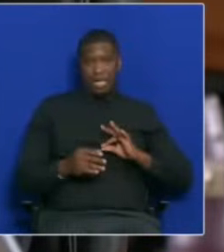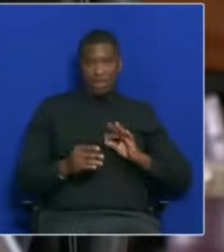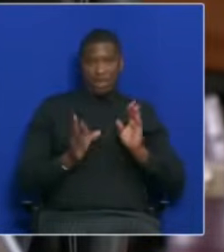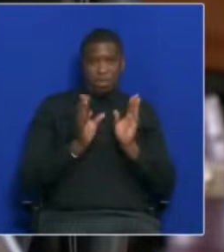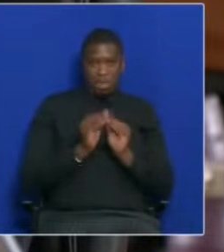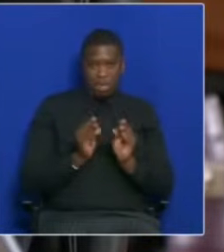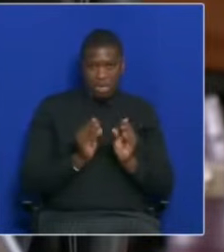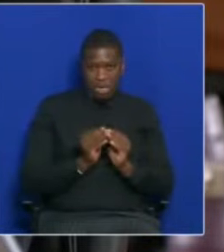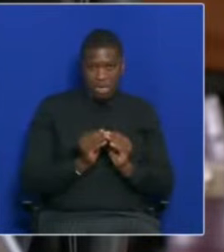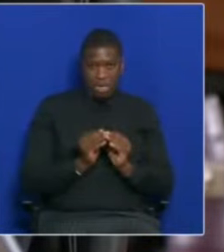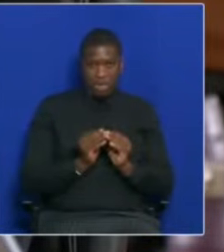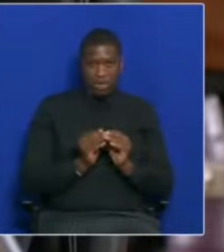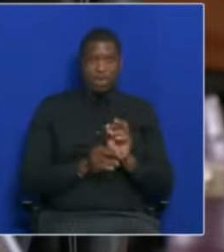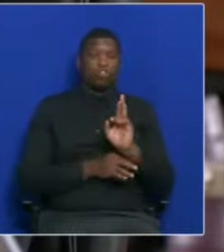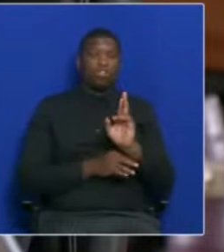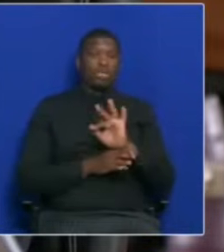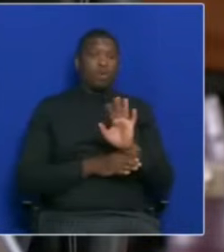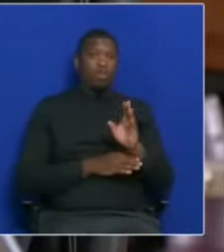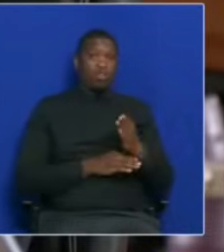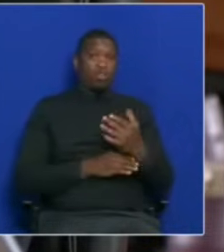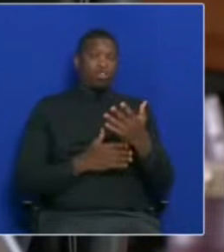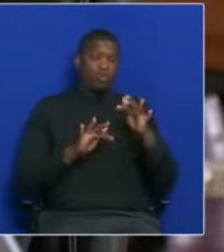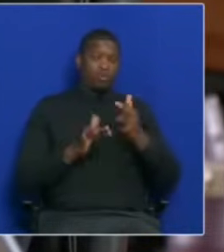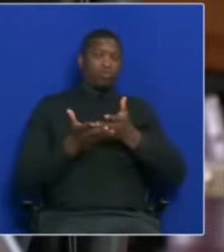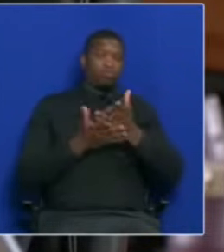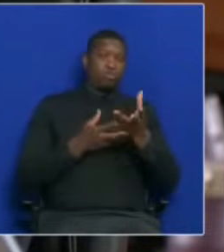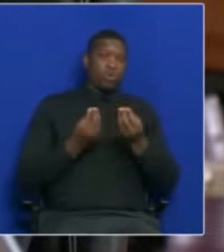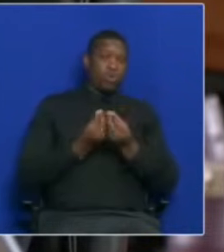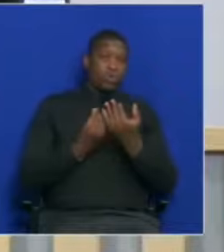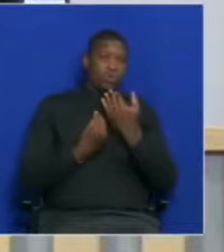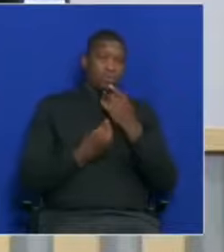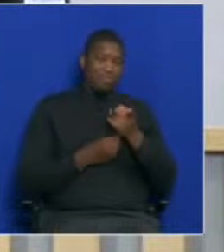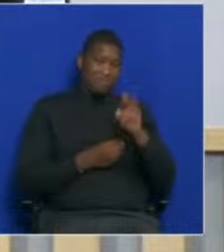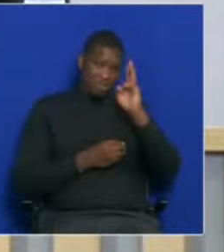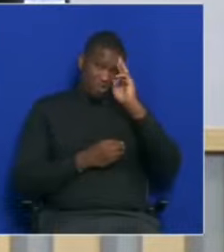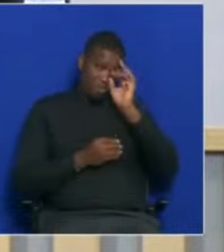and you then spoke to Ms. Ramsamy. Do you recall that?